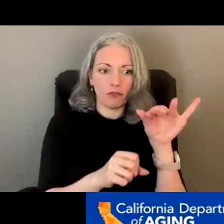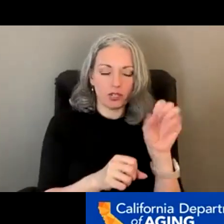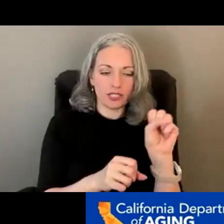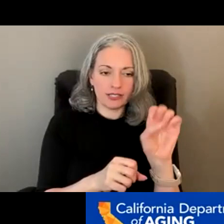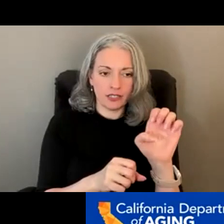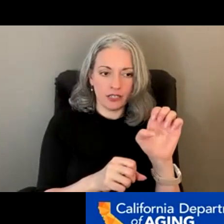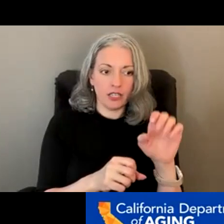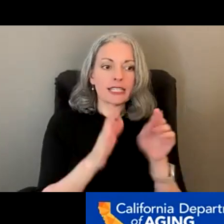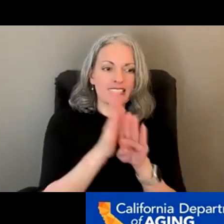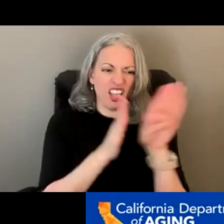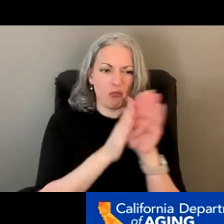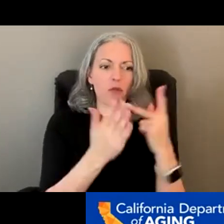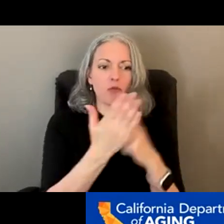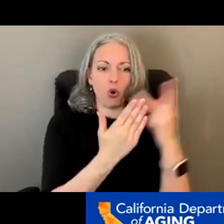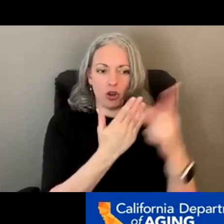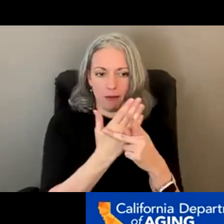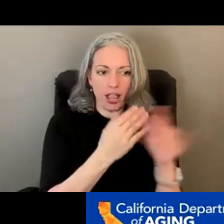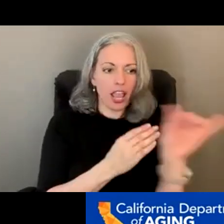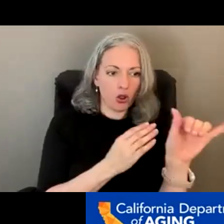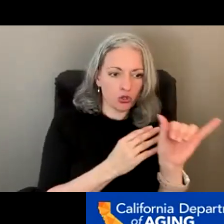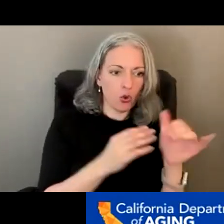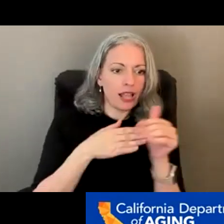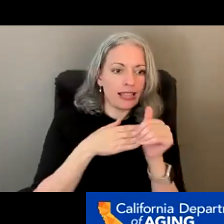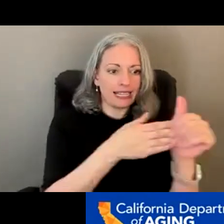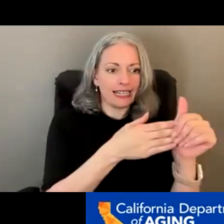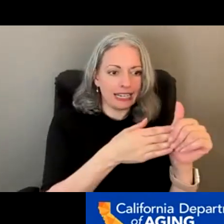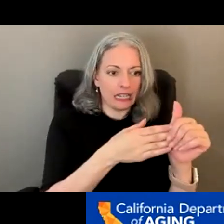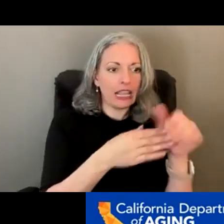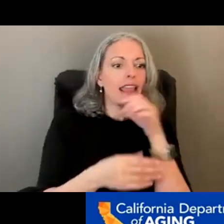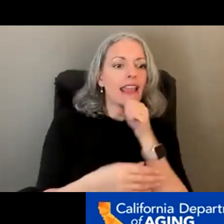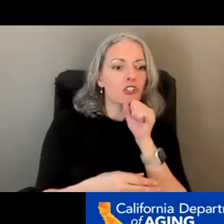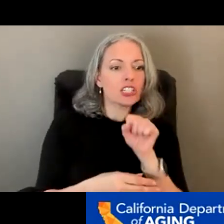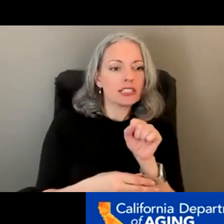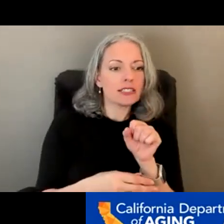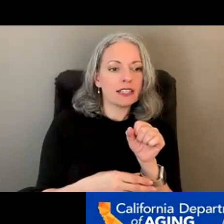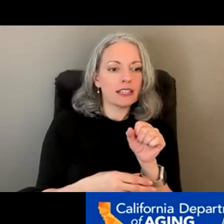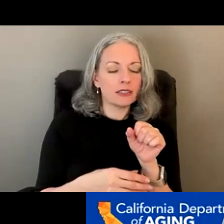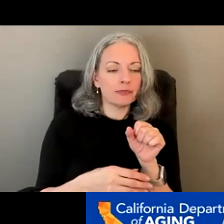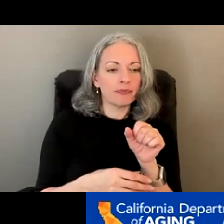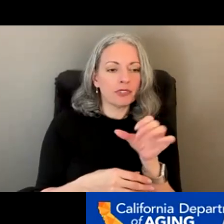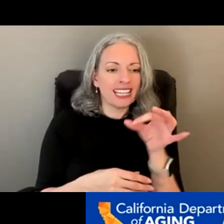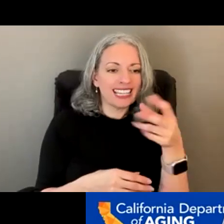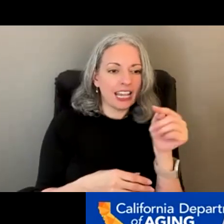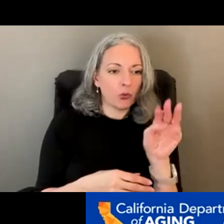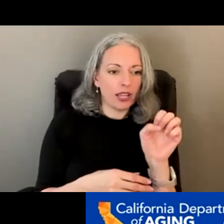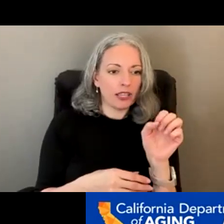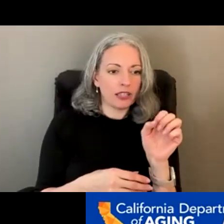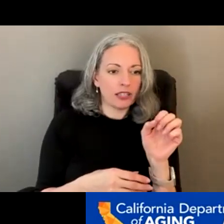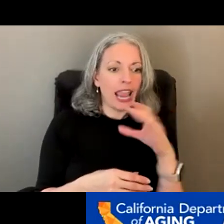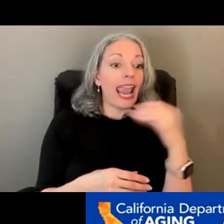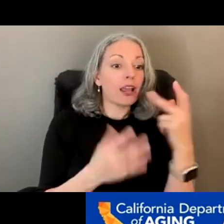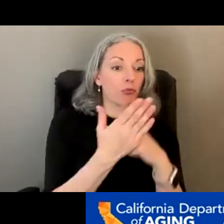workforce development program, as well as Leading Ages Gateway In program. So we're trying to kind of think through